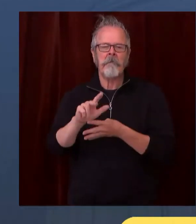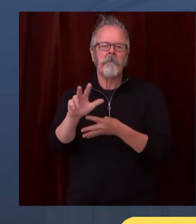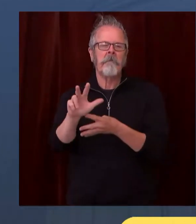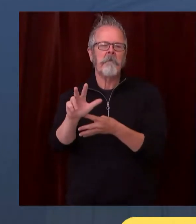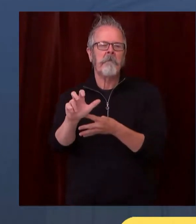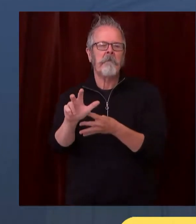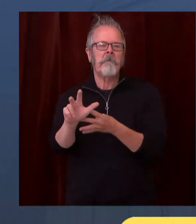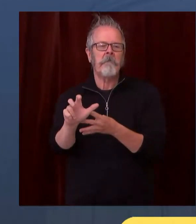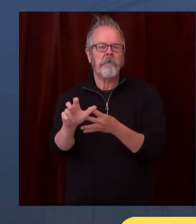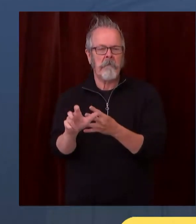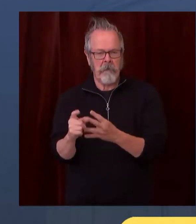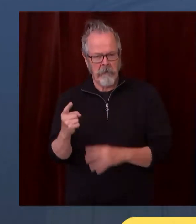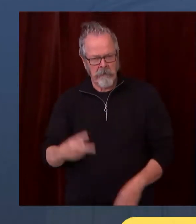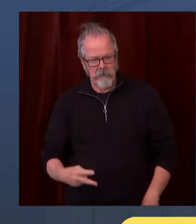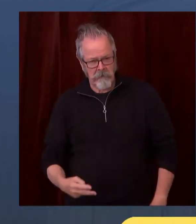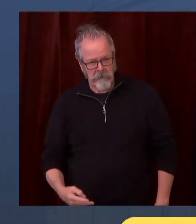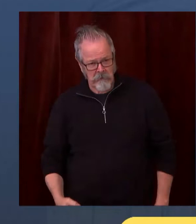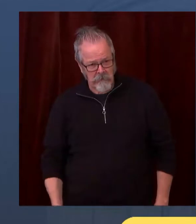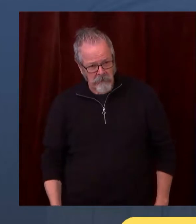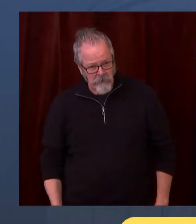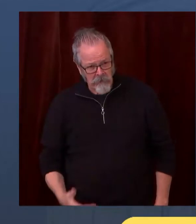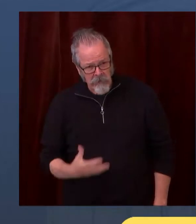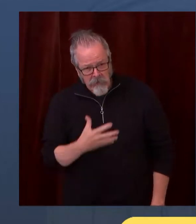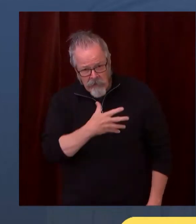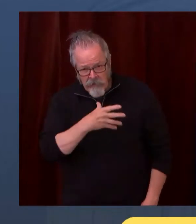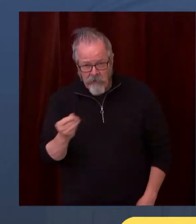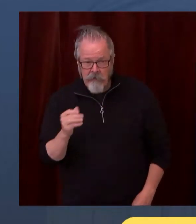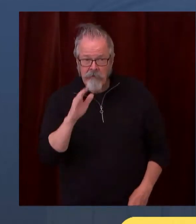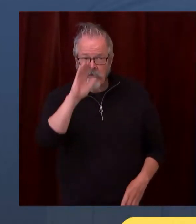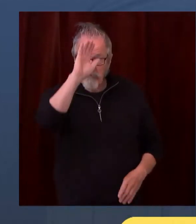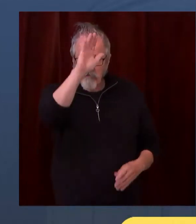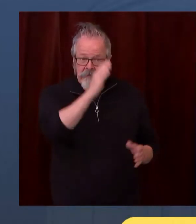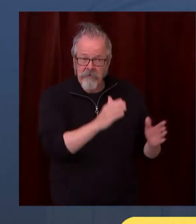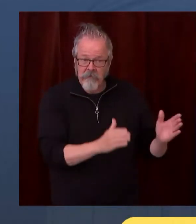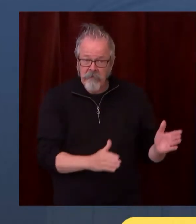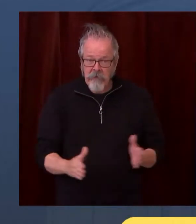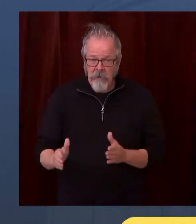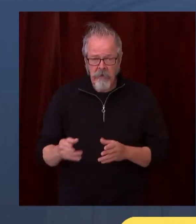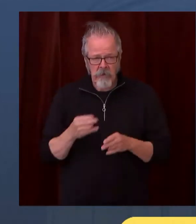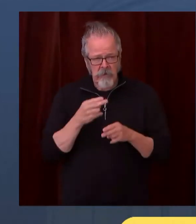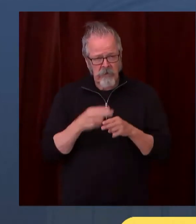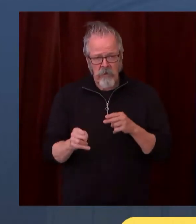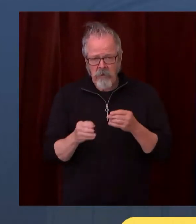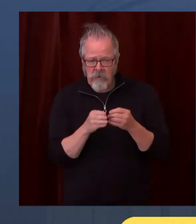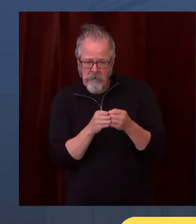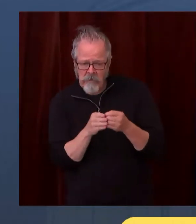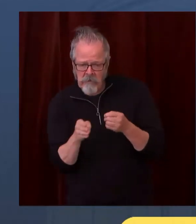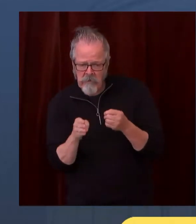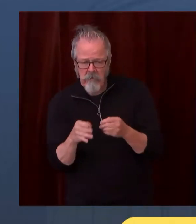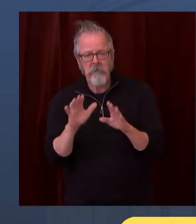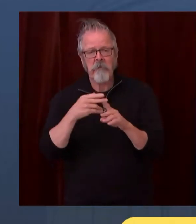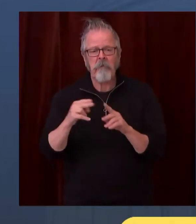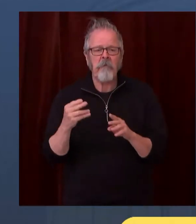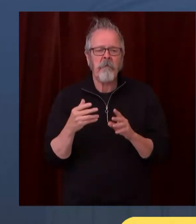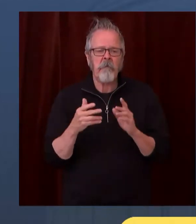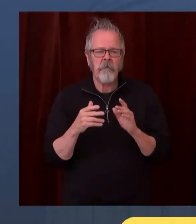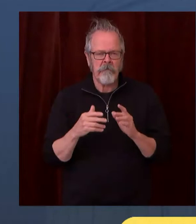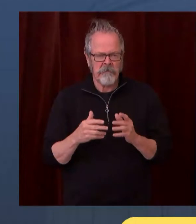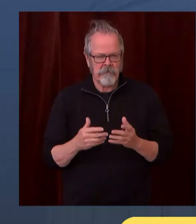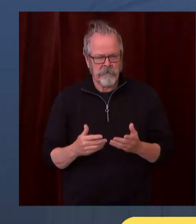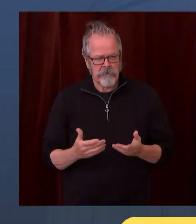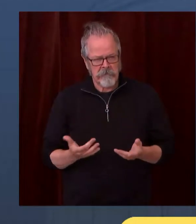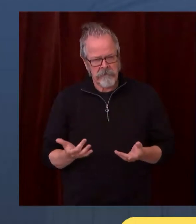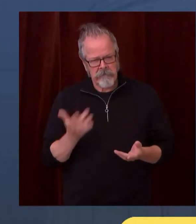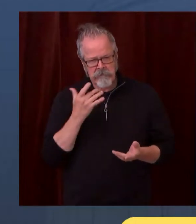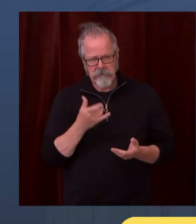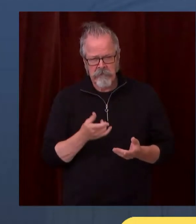unfortunately only for a very short period of time until the emergency money runs out, and that